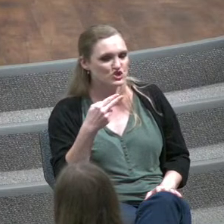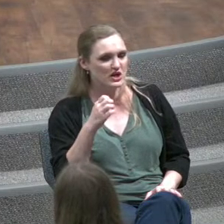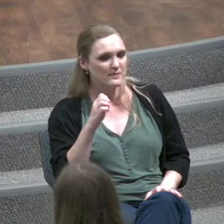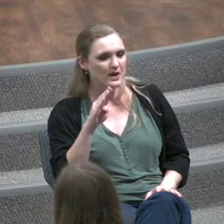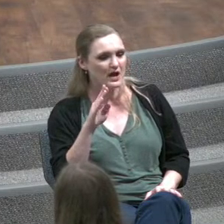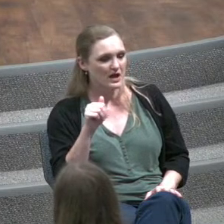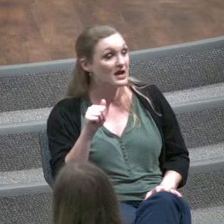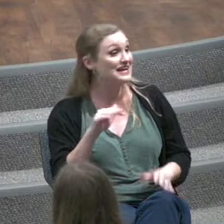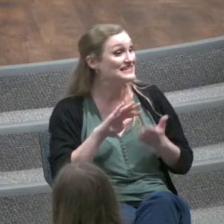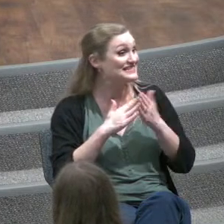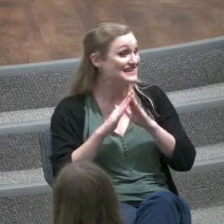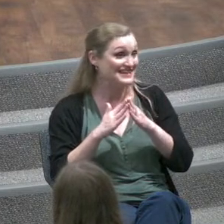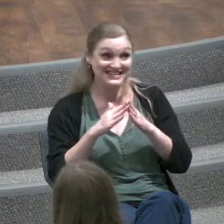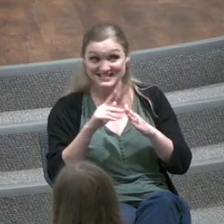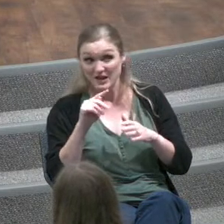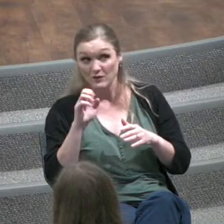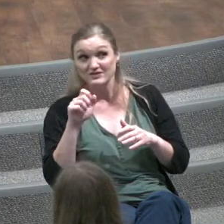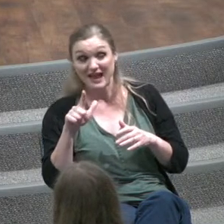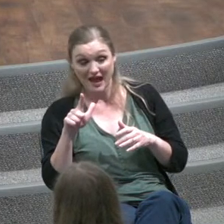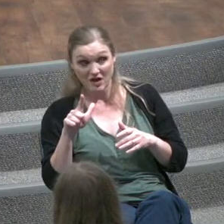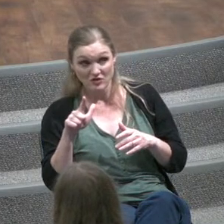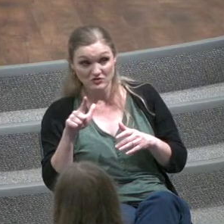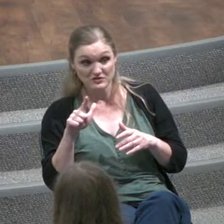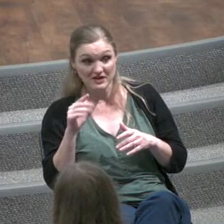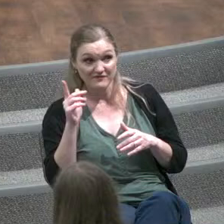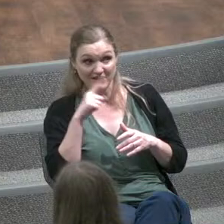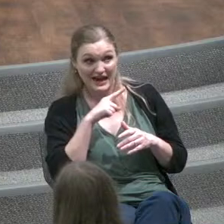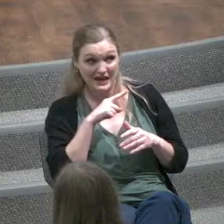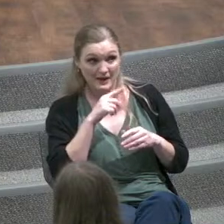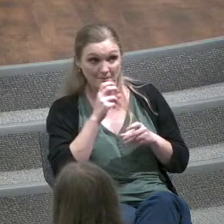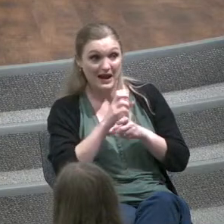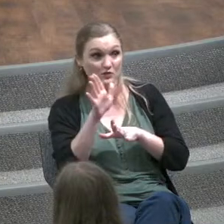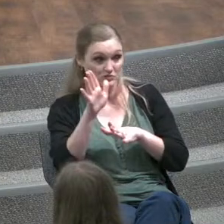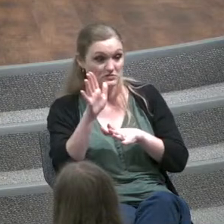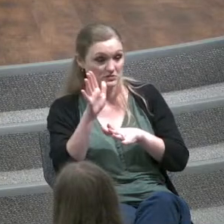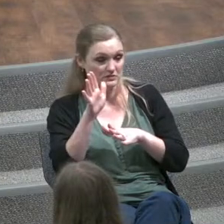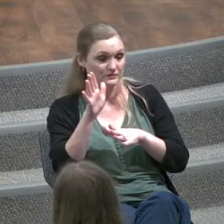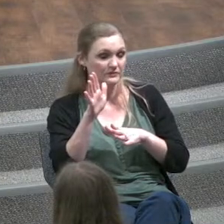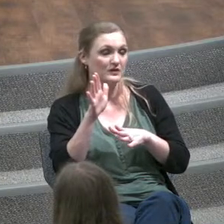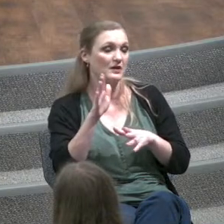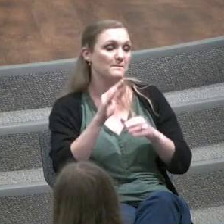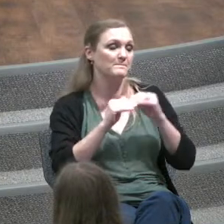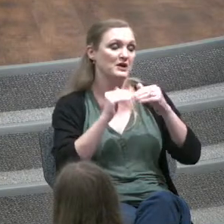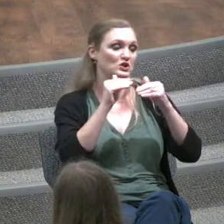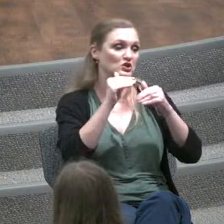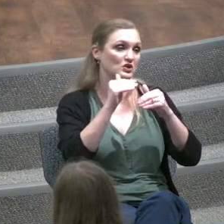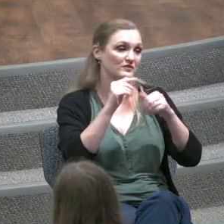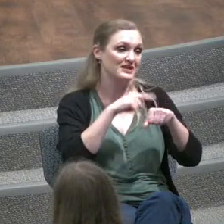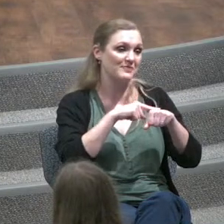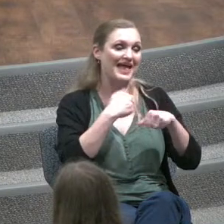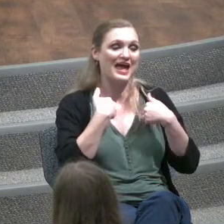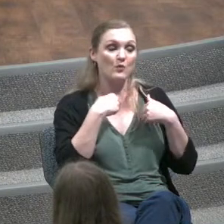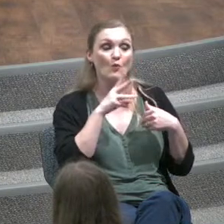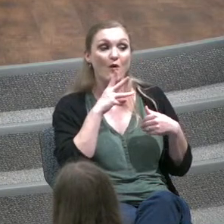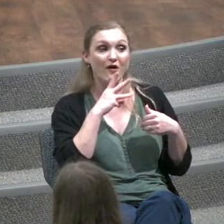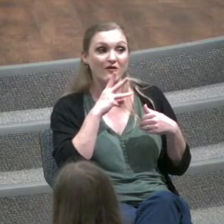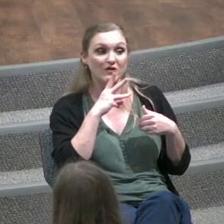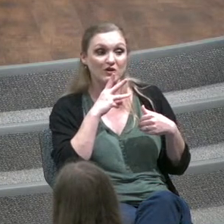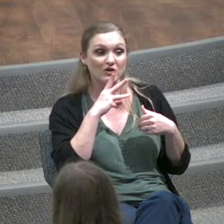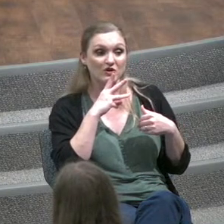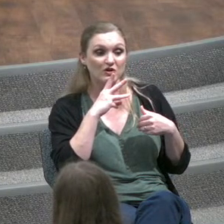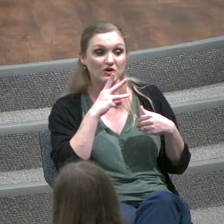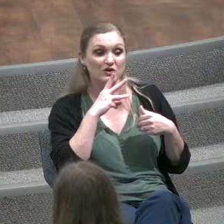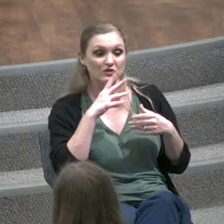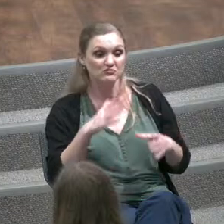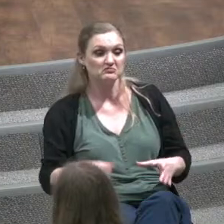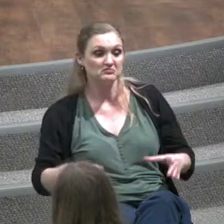cities that were tells, so artificial mountains built up over time, that had water systems